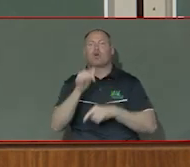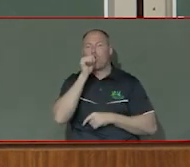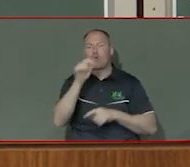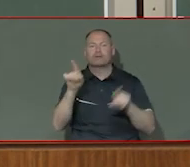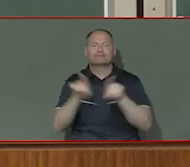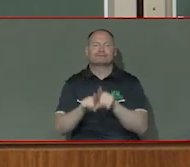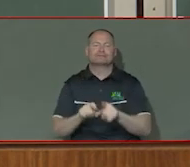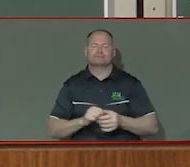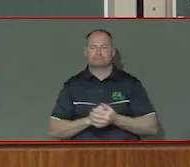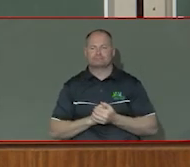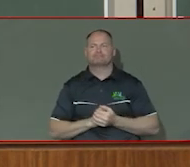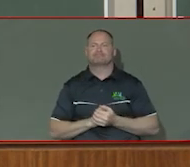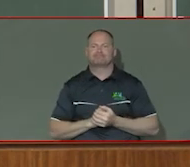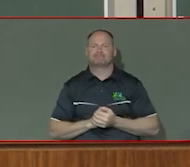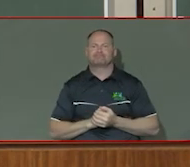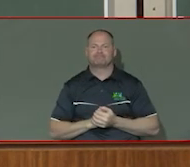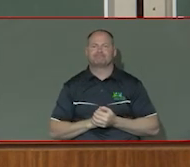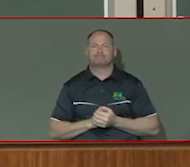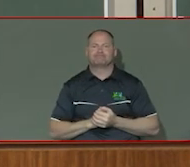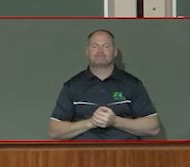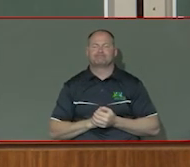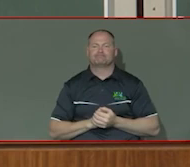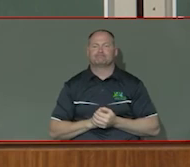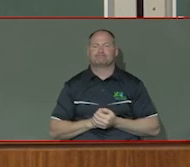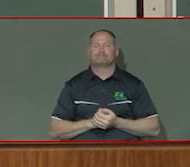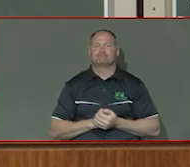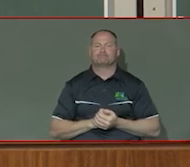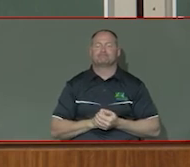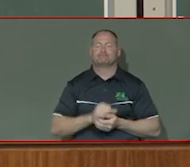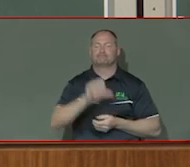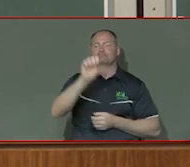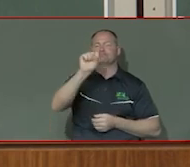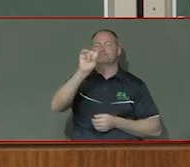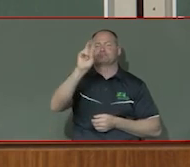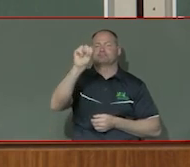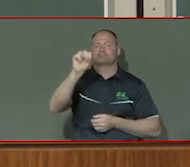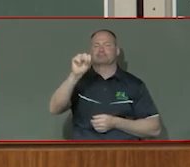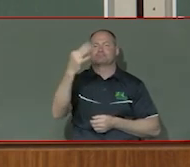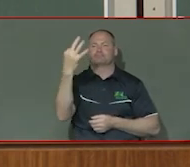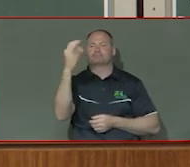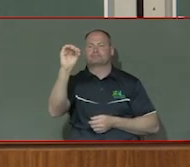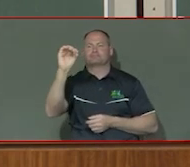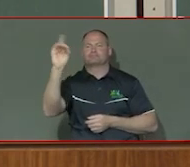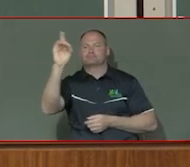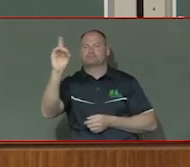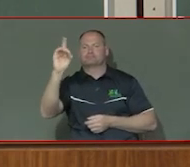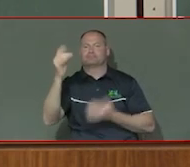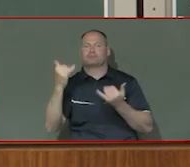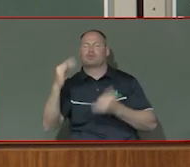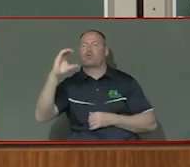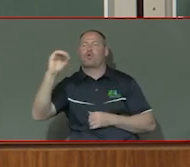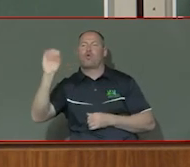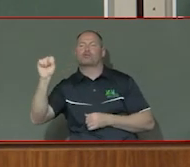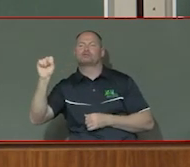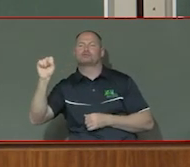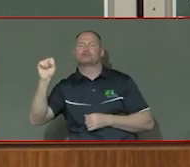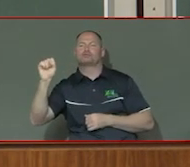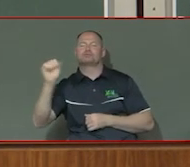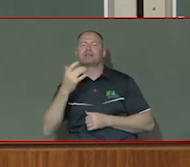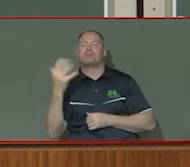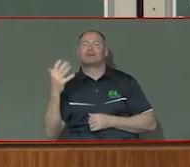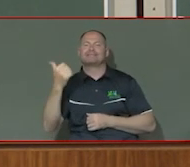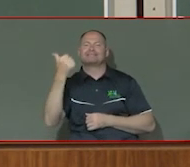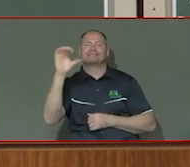here. The sine of 30 degrees is the cos of how many degrees?